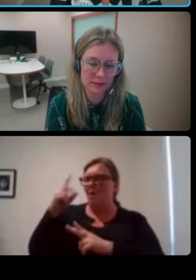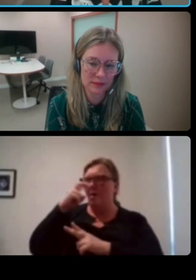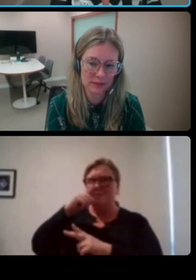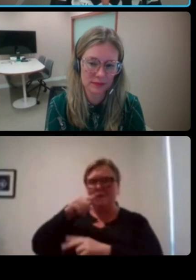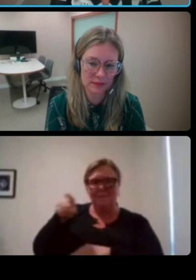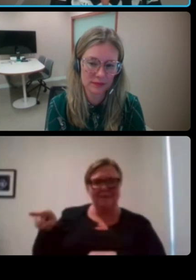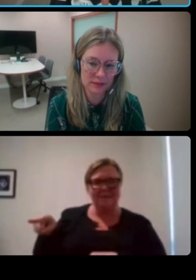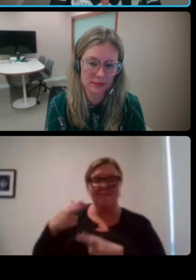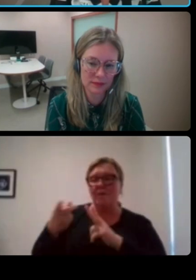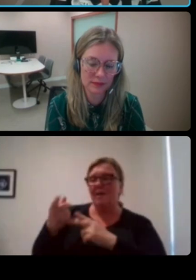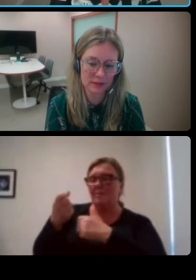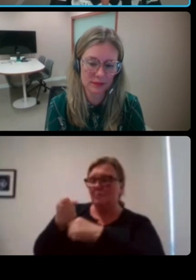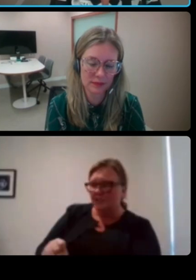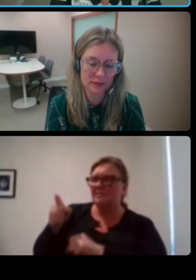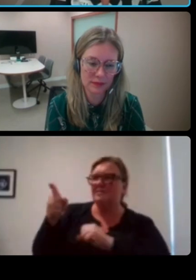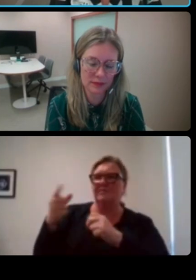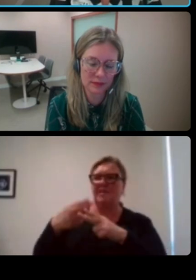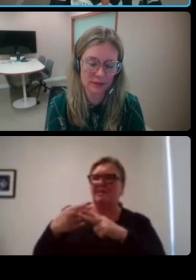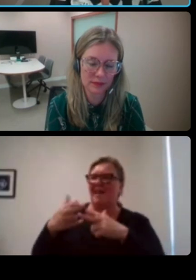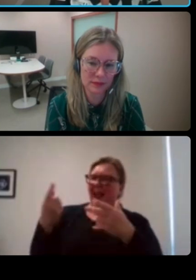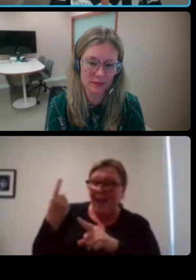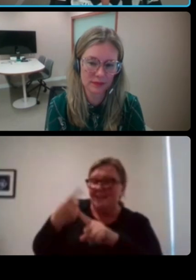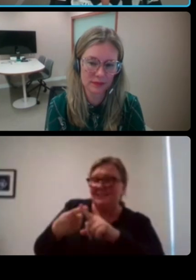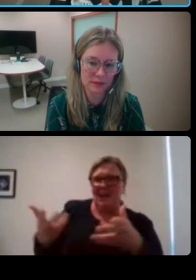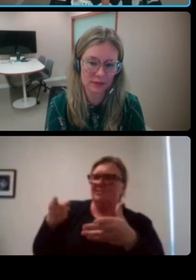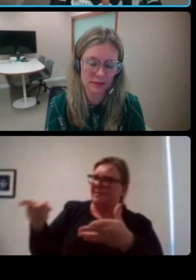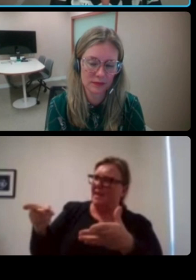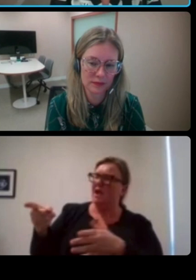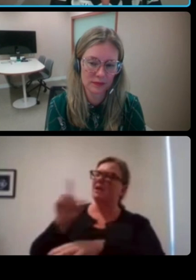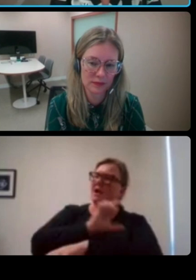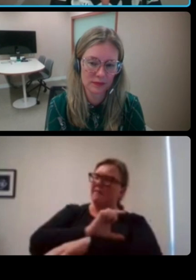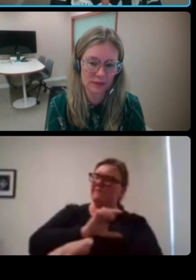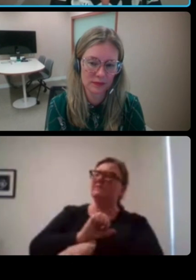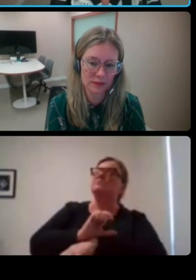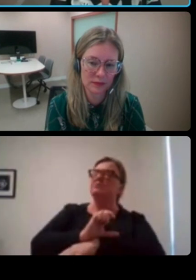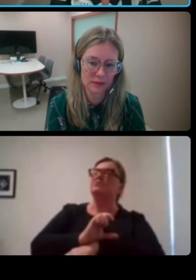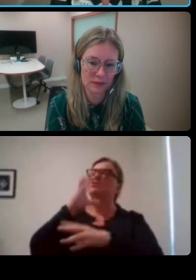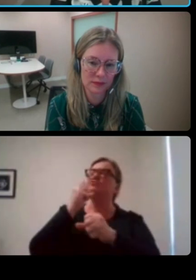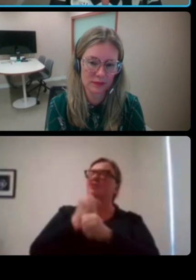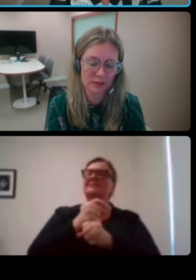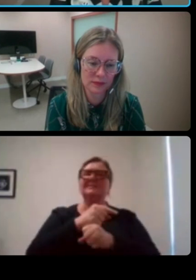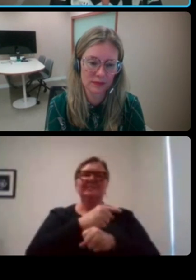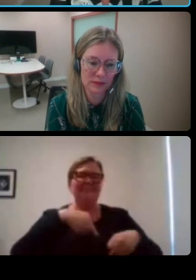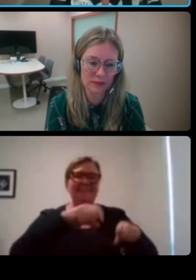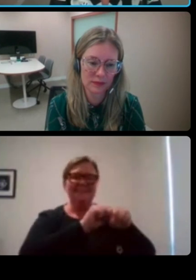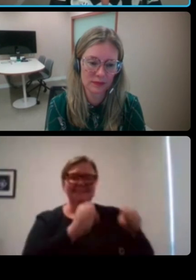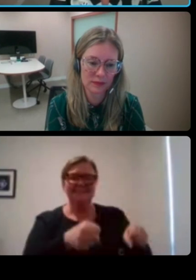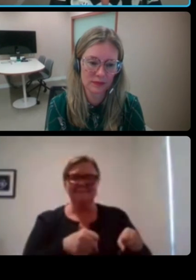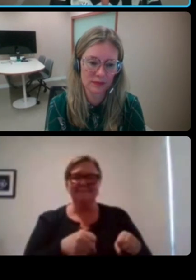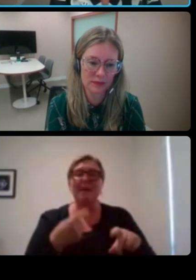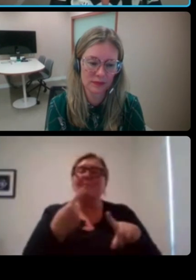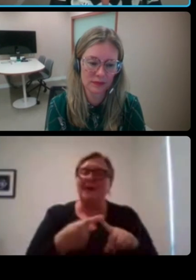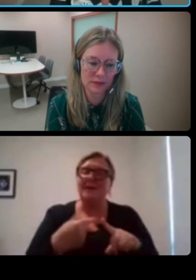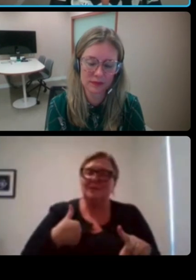terms of their protections and encouraging their confidence and trust in the system. And I think it's also something that we really